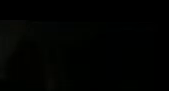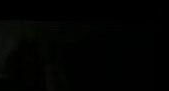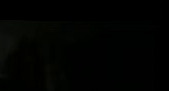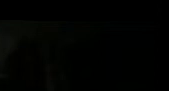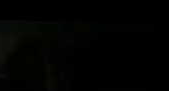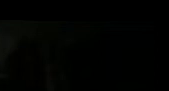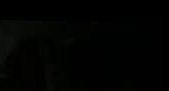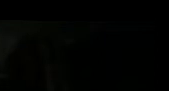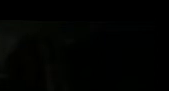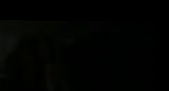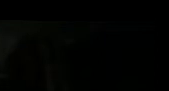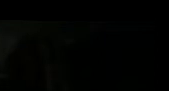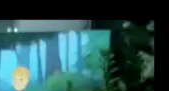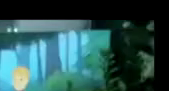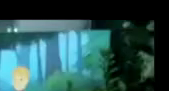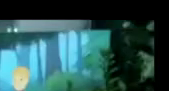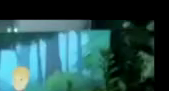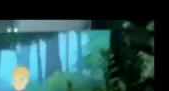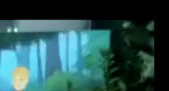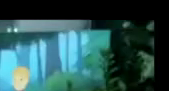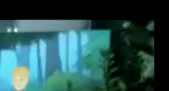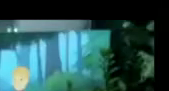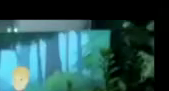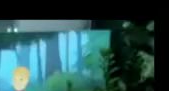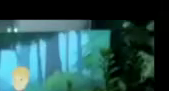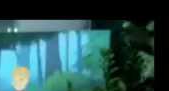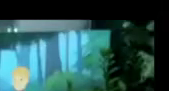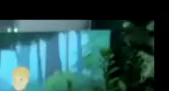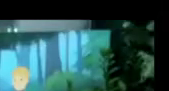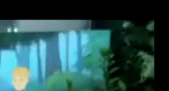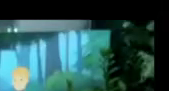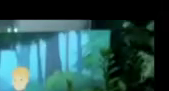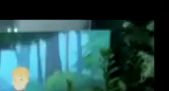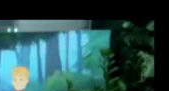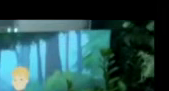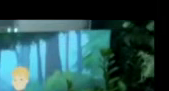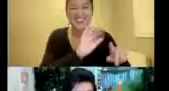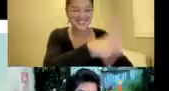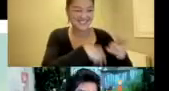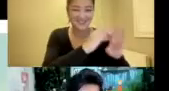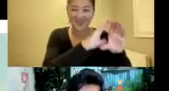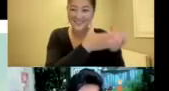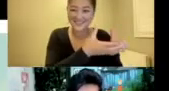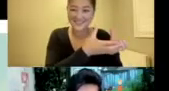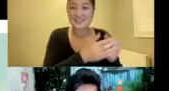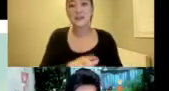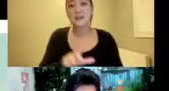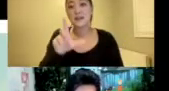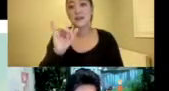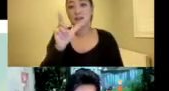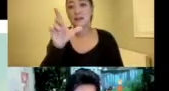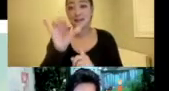means friendship and his immediate world. And then in the case of Lily, who